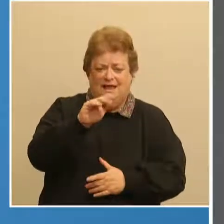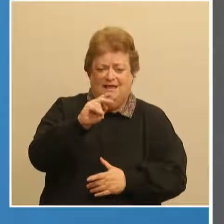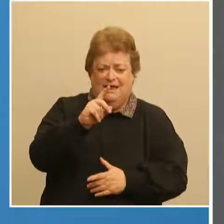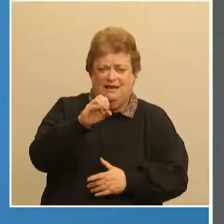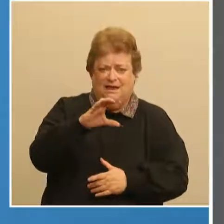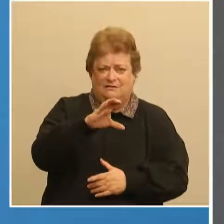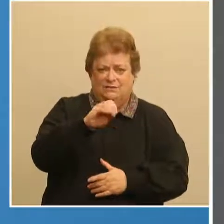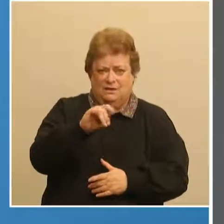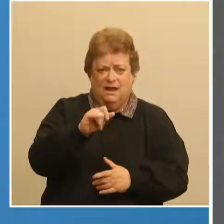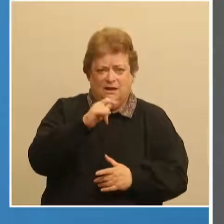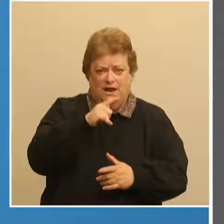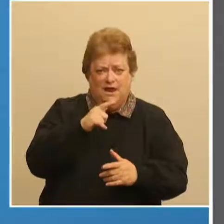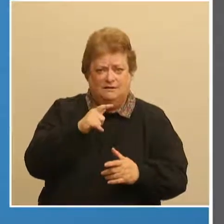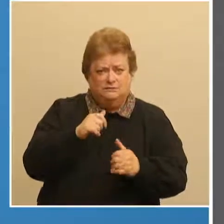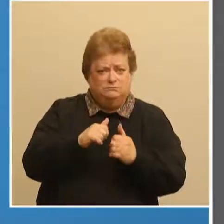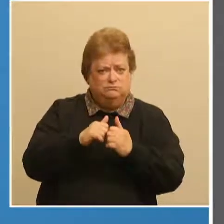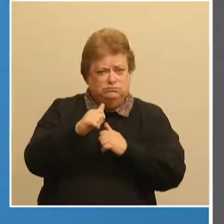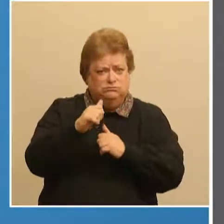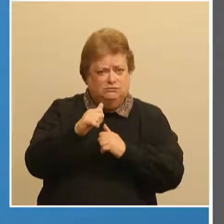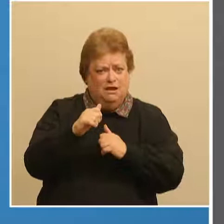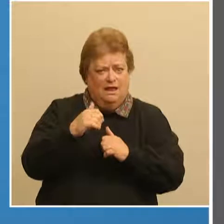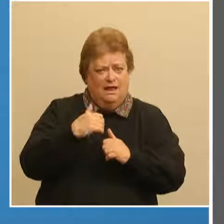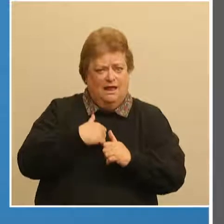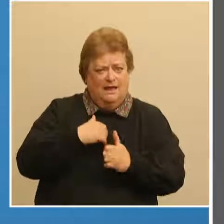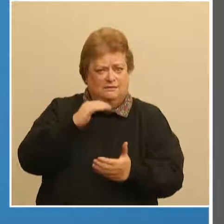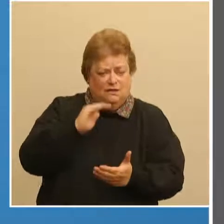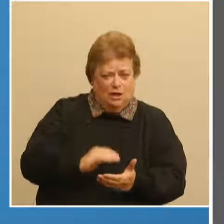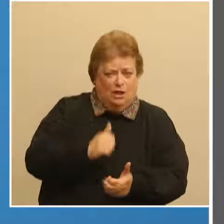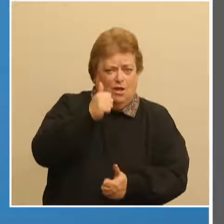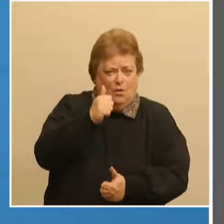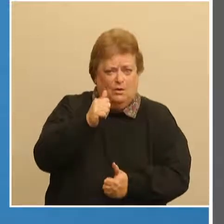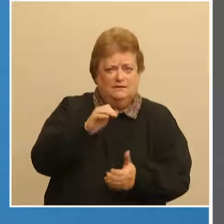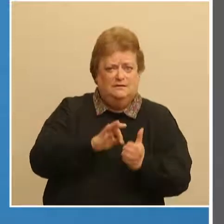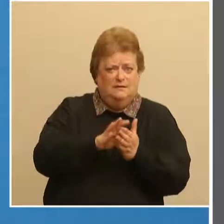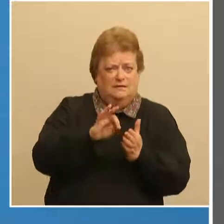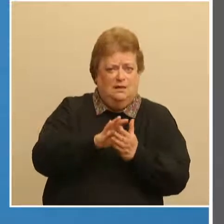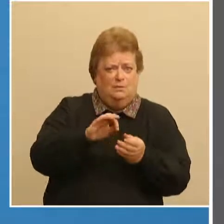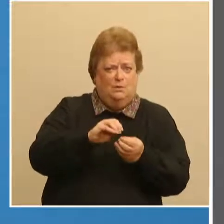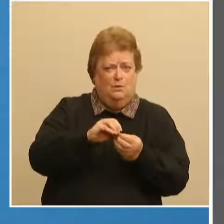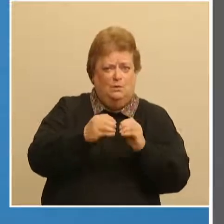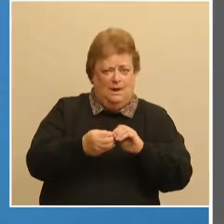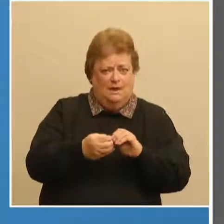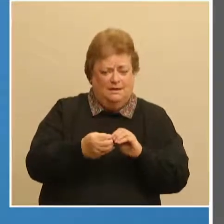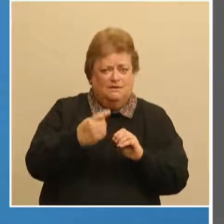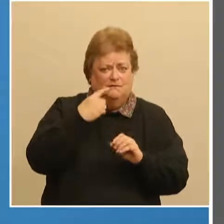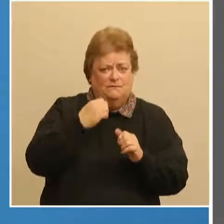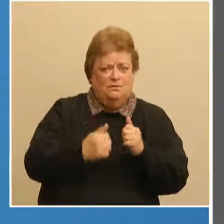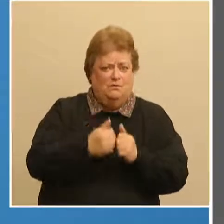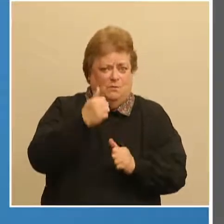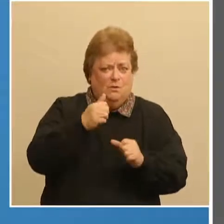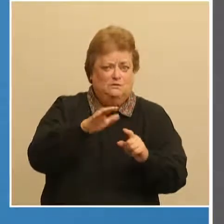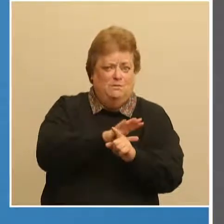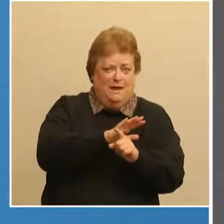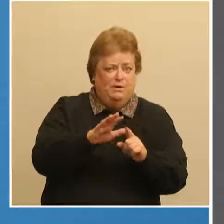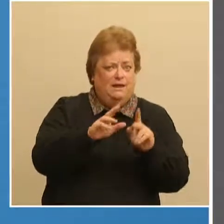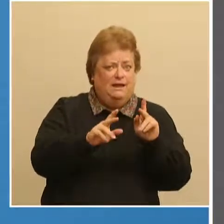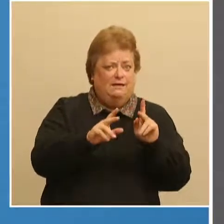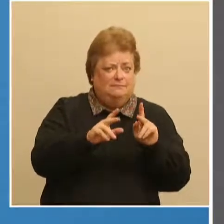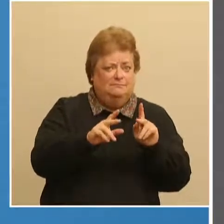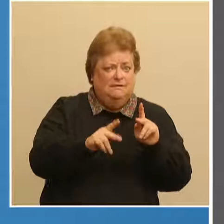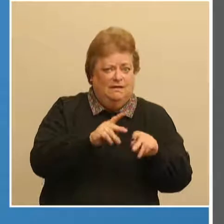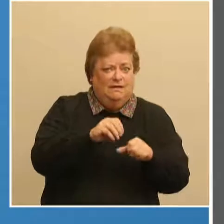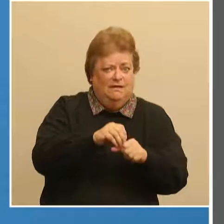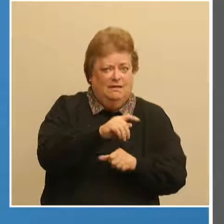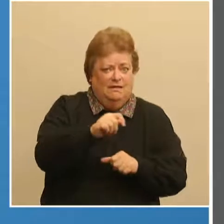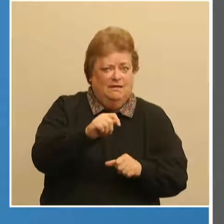by quite a margin, has the lowest case rate of the most populated counties in the state. Now, there are many factors, but this data